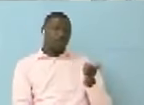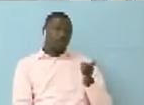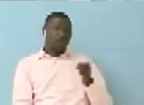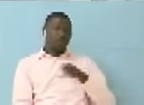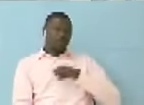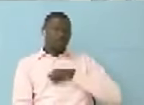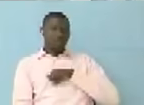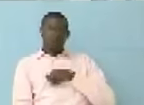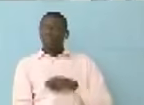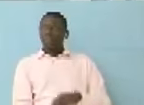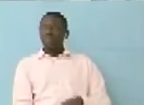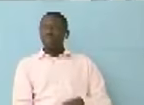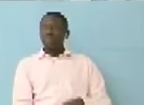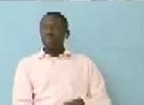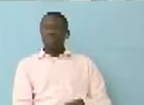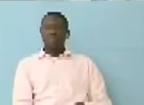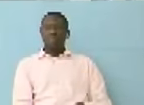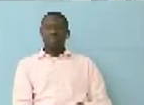reacted